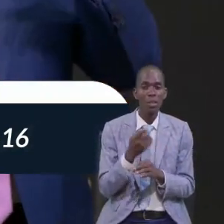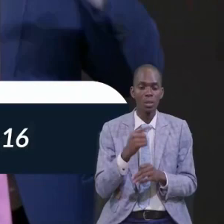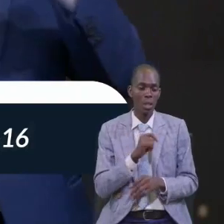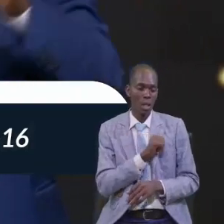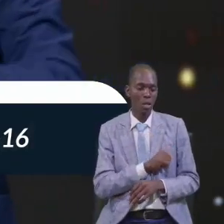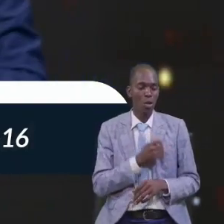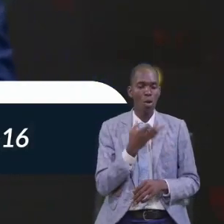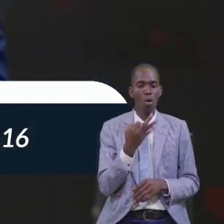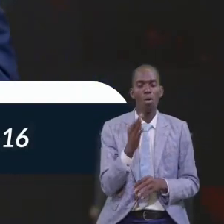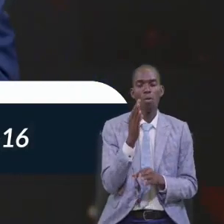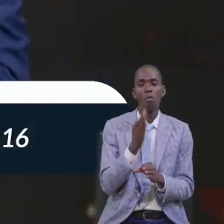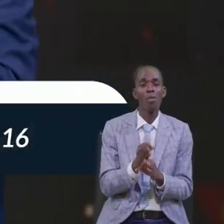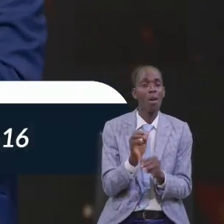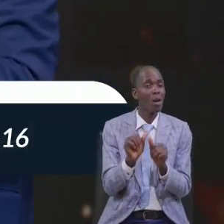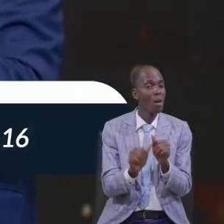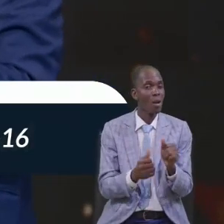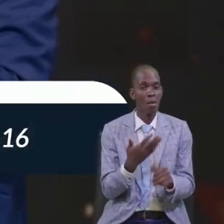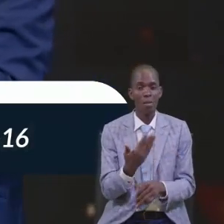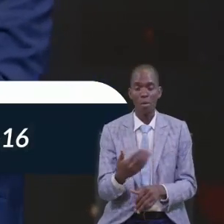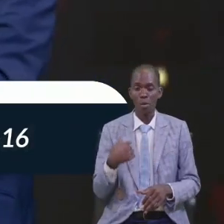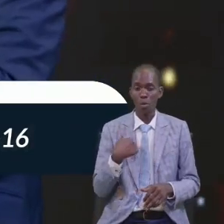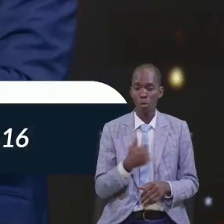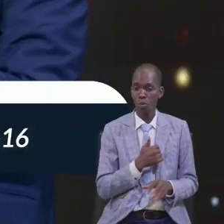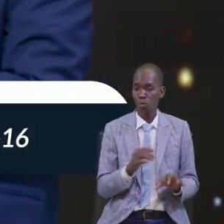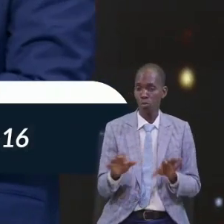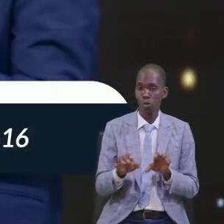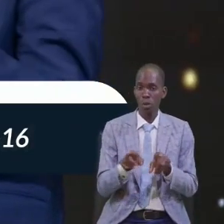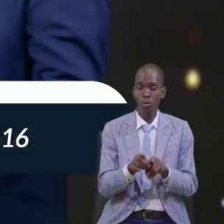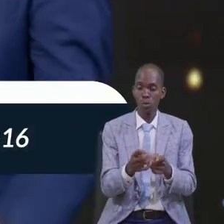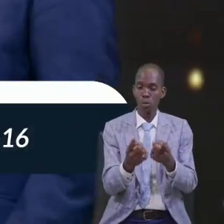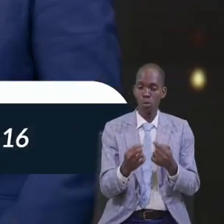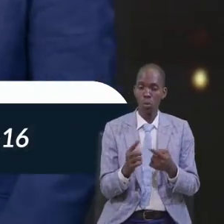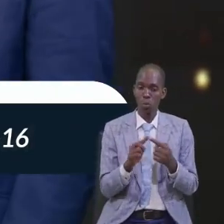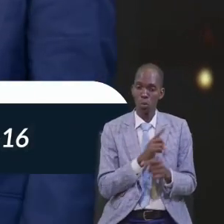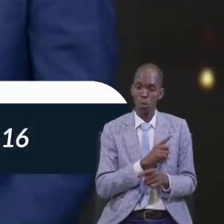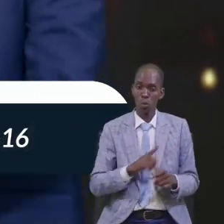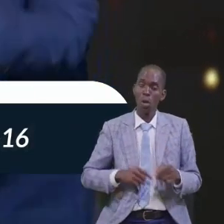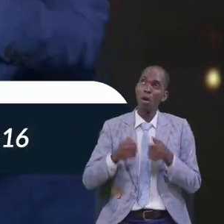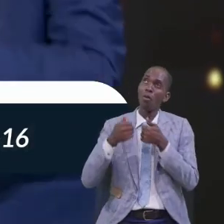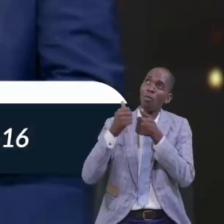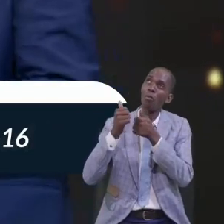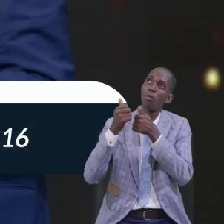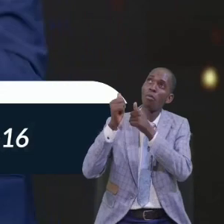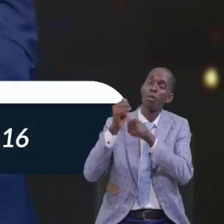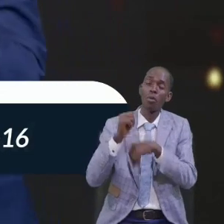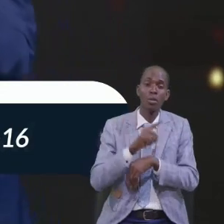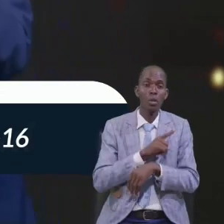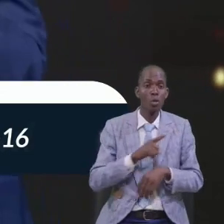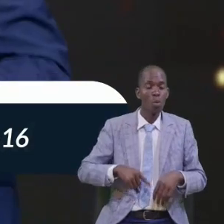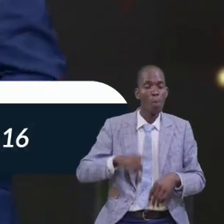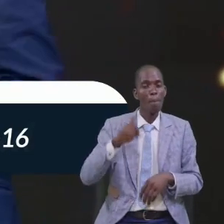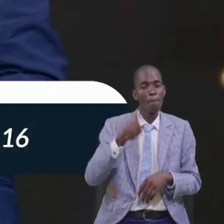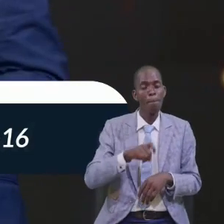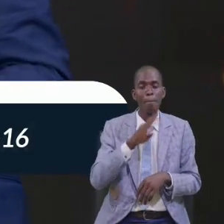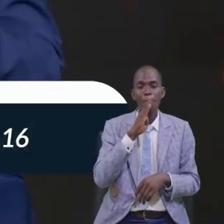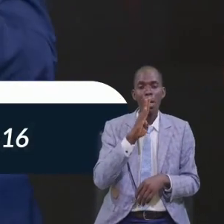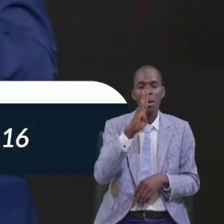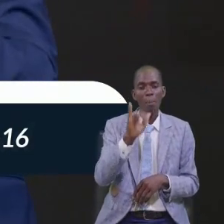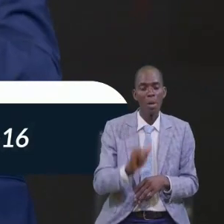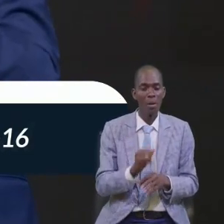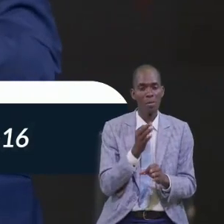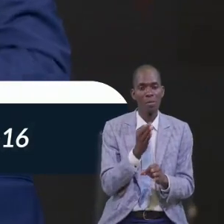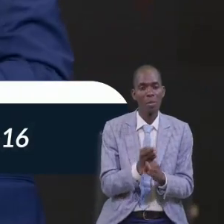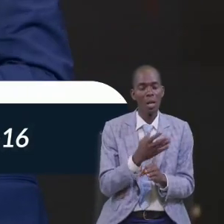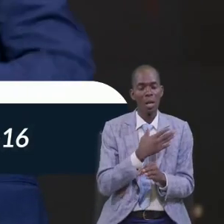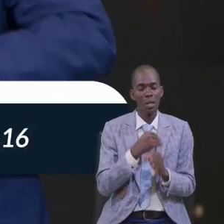faith. Everything we do as we come to the Lord and we're following after the Lord will be by faith. And the prayer of